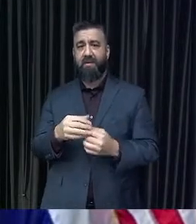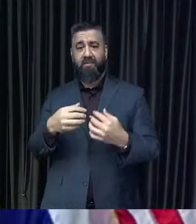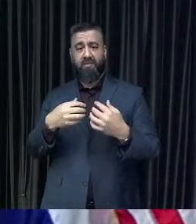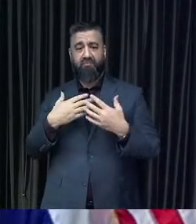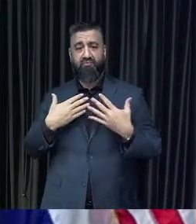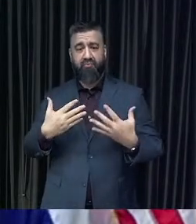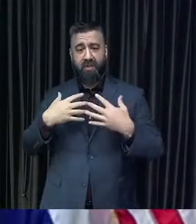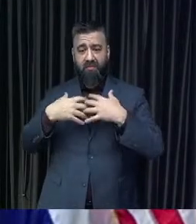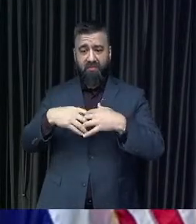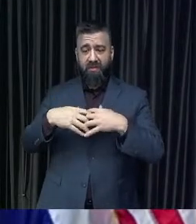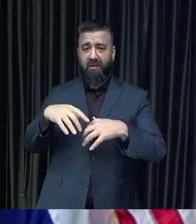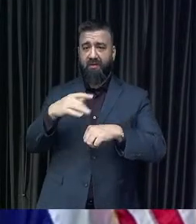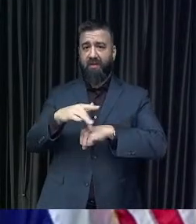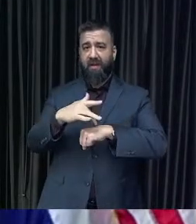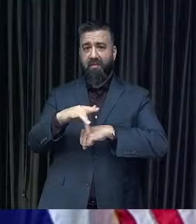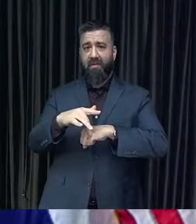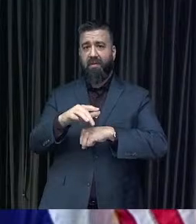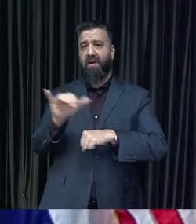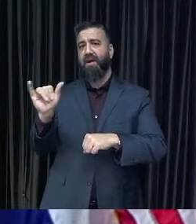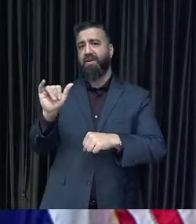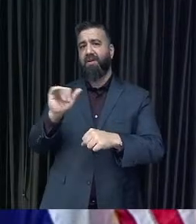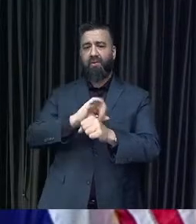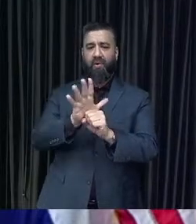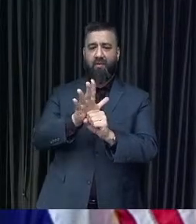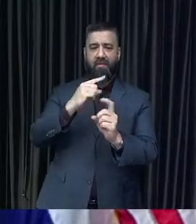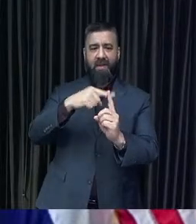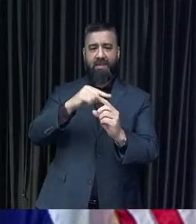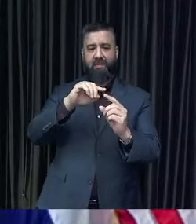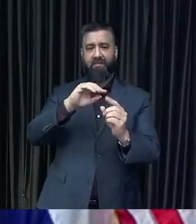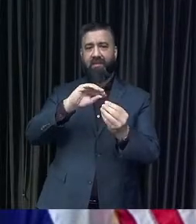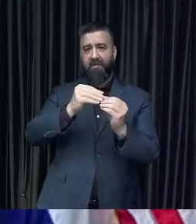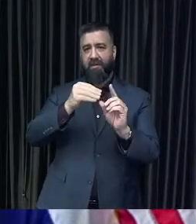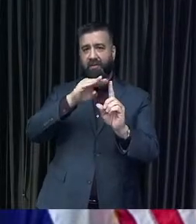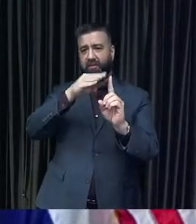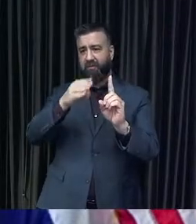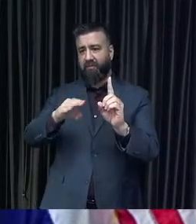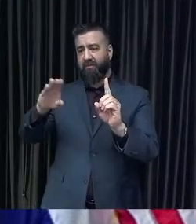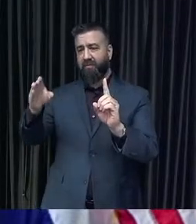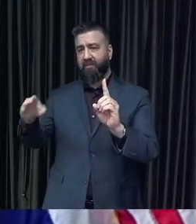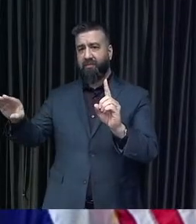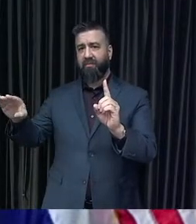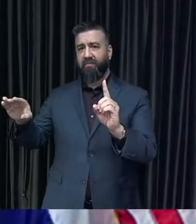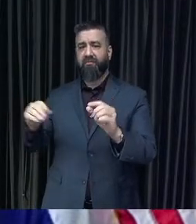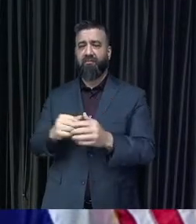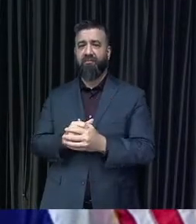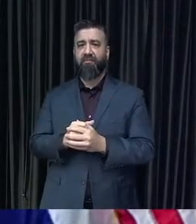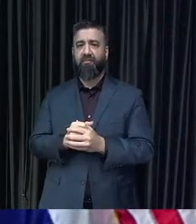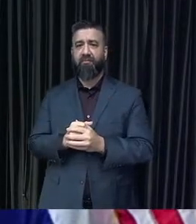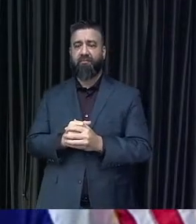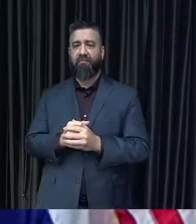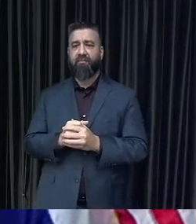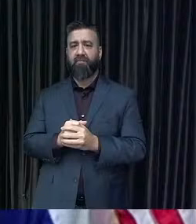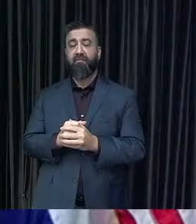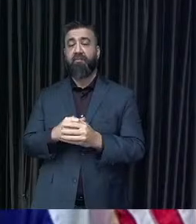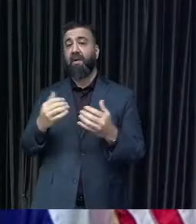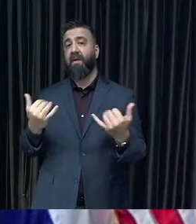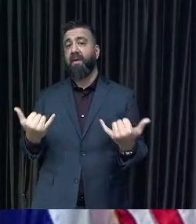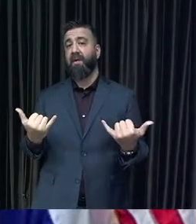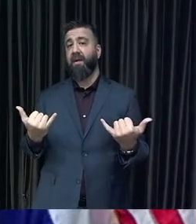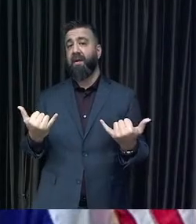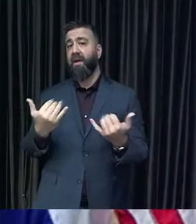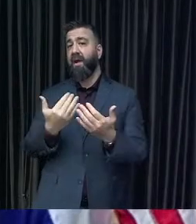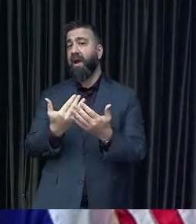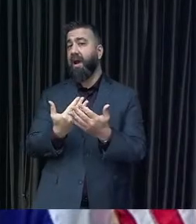trends in hospital admissions, along with testing, positivity of testing, trends in new cases, and now a